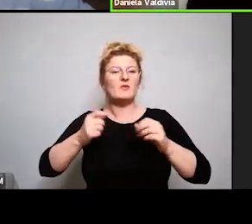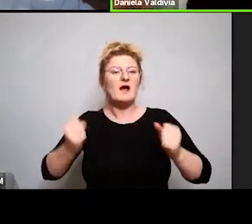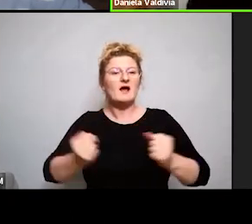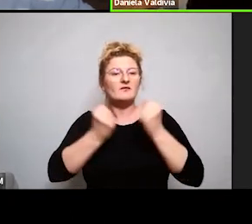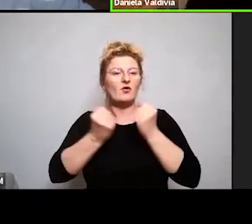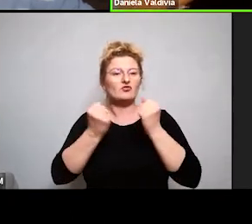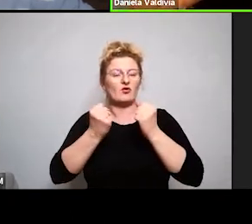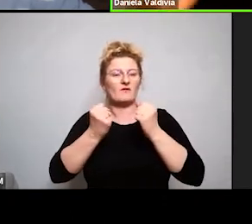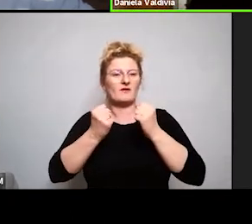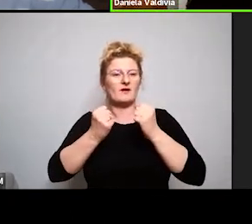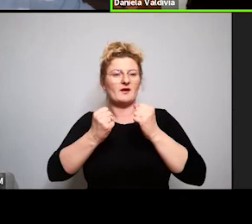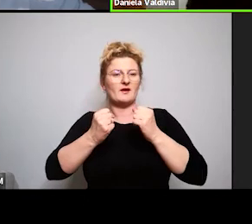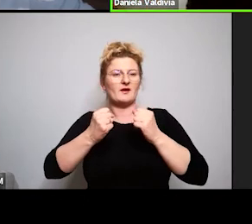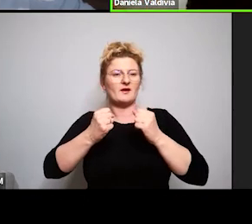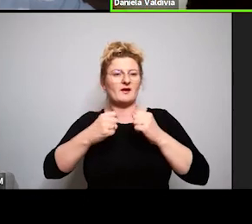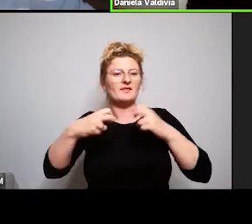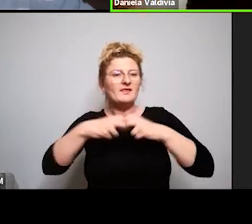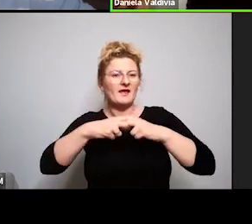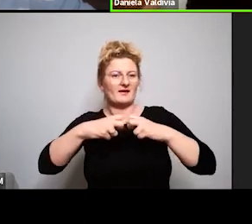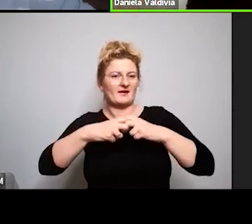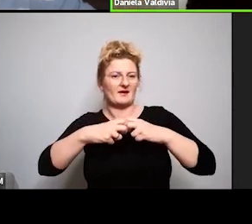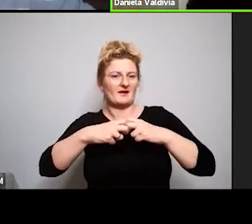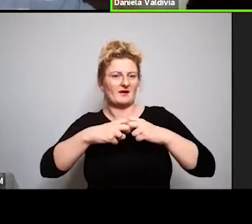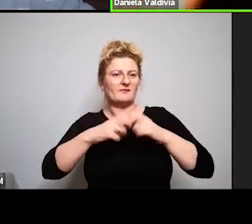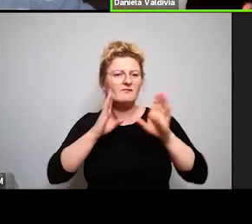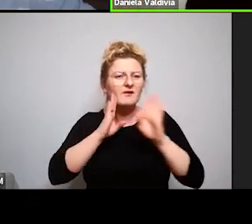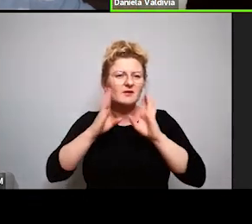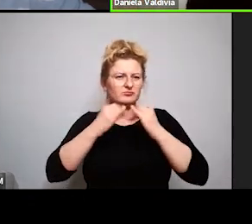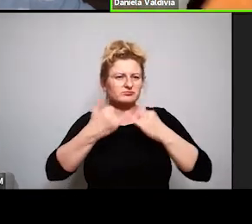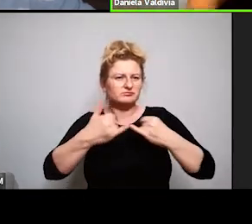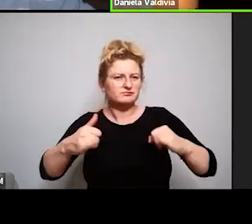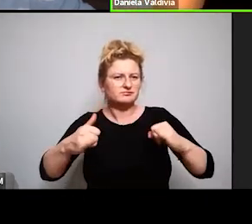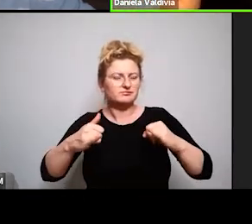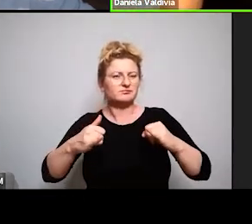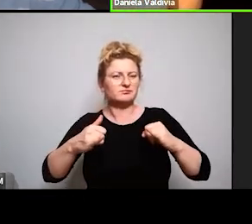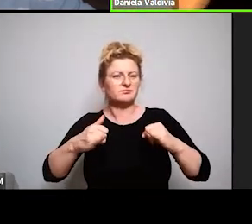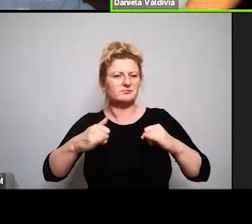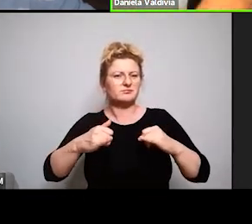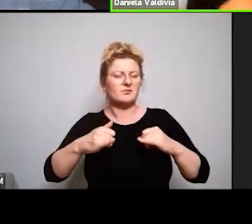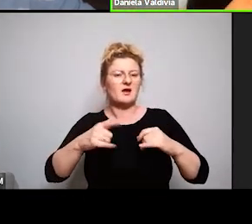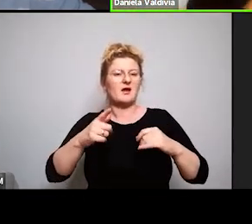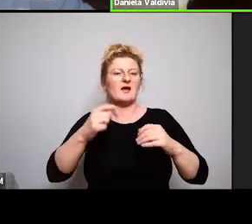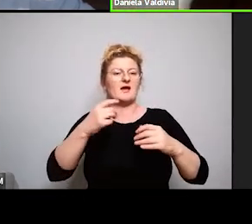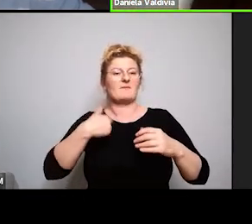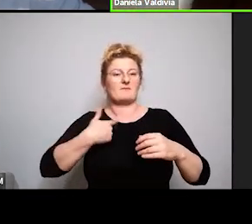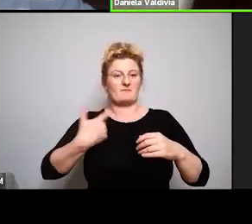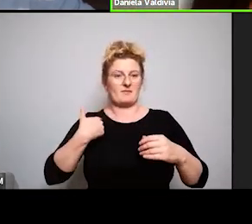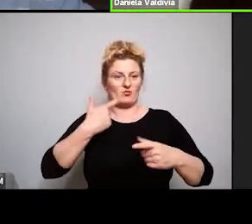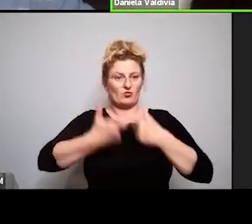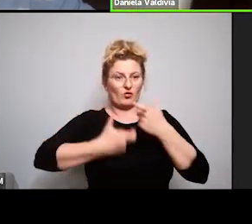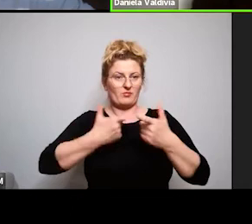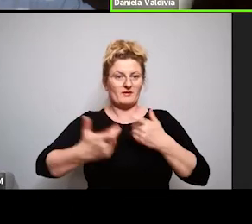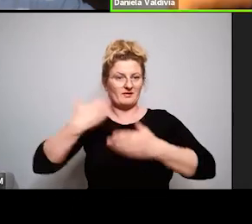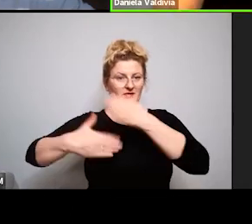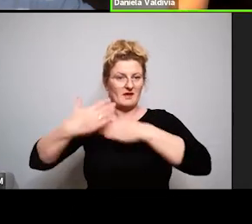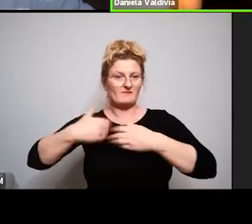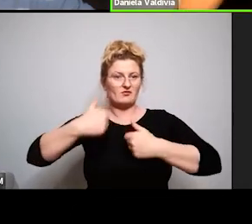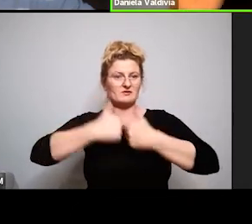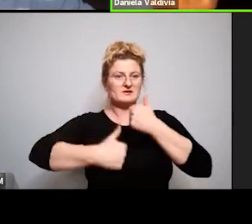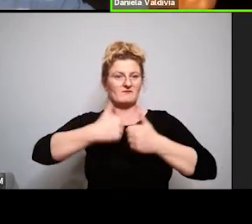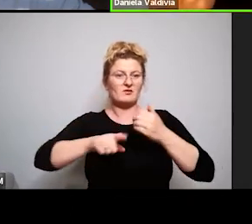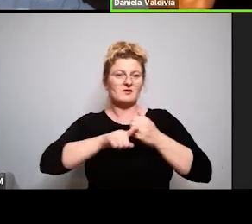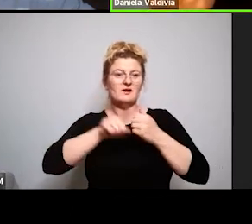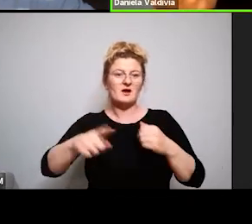of fathers, and we had like babies and they were like completely messy in their hairs and they had to comb